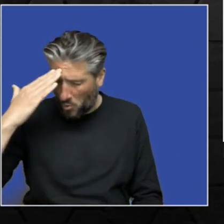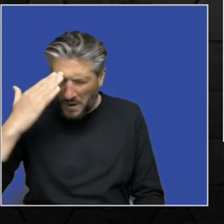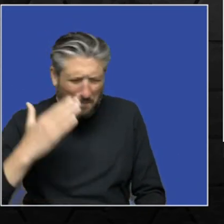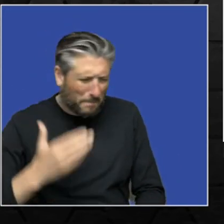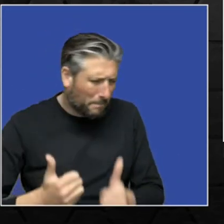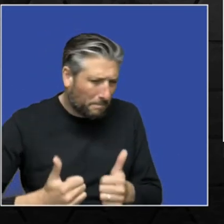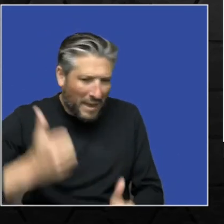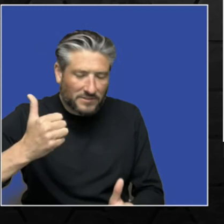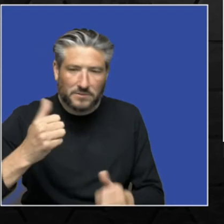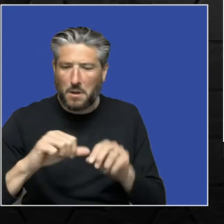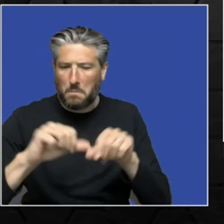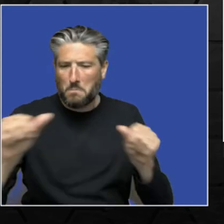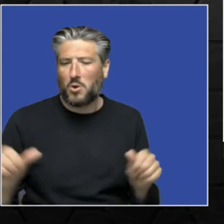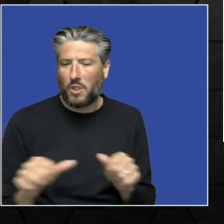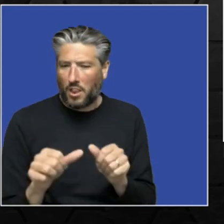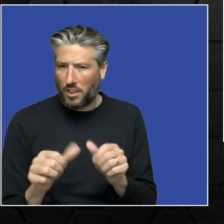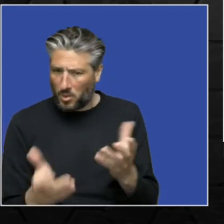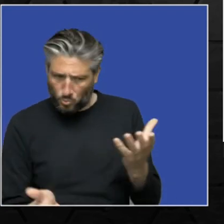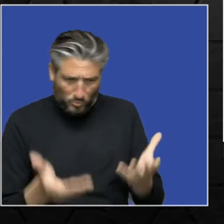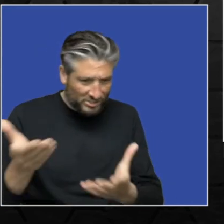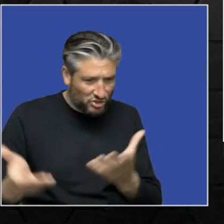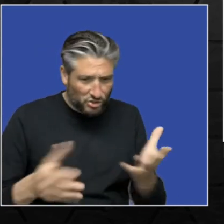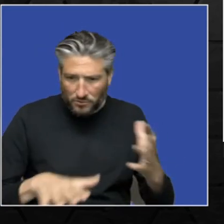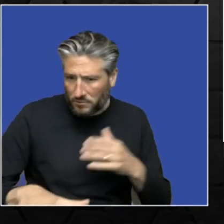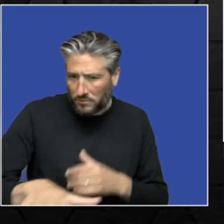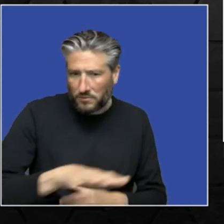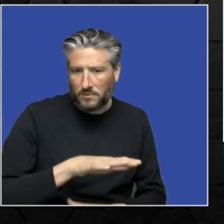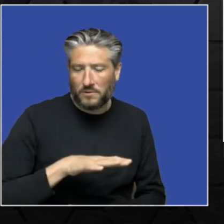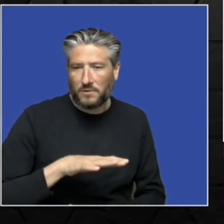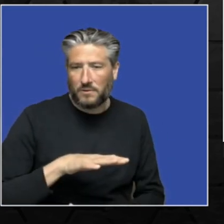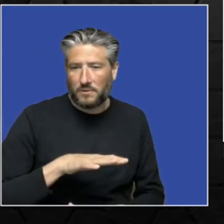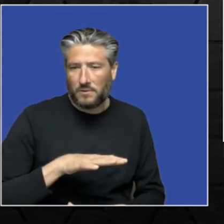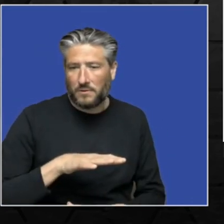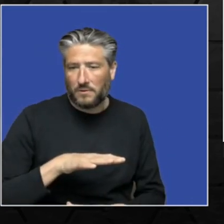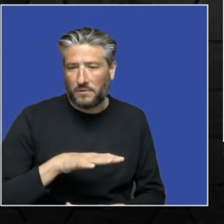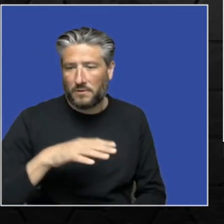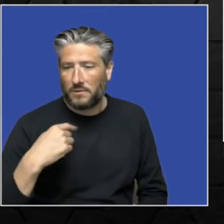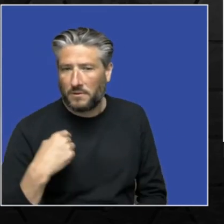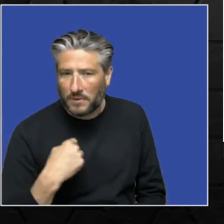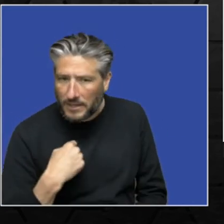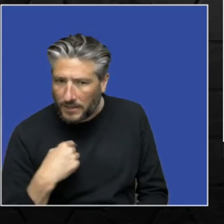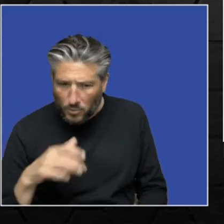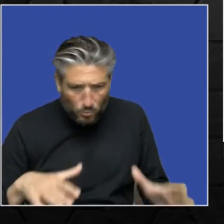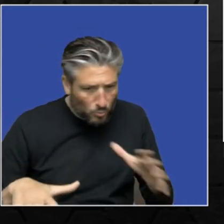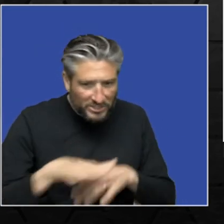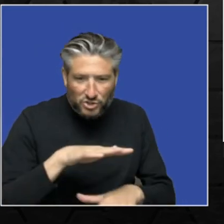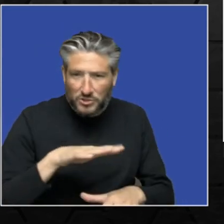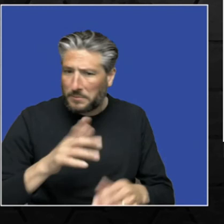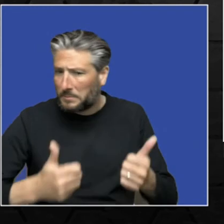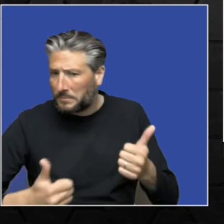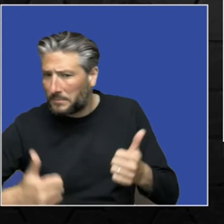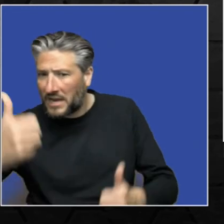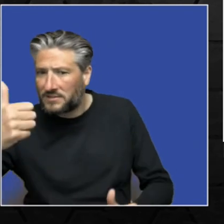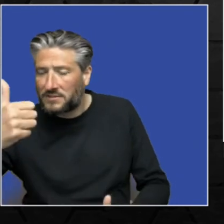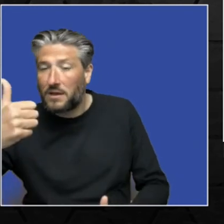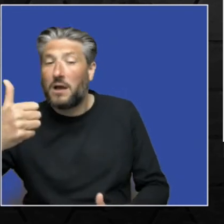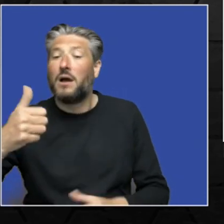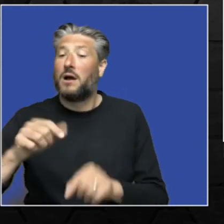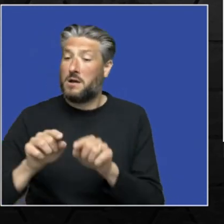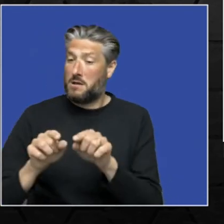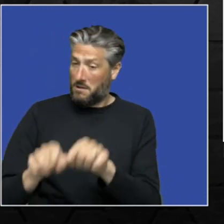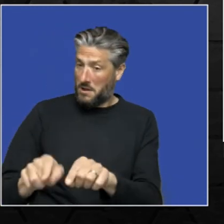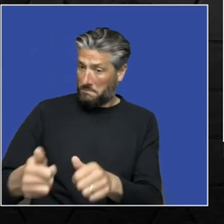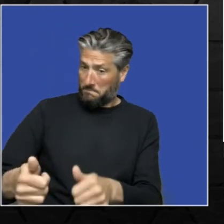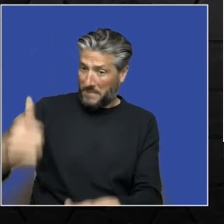My metric is AUC, right? Area under the curve. And then from that, once that it's